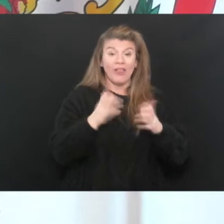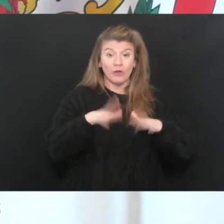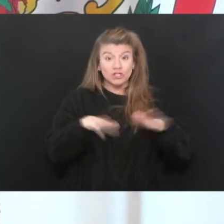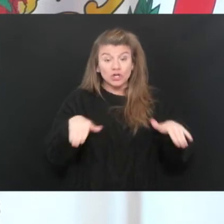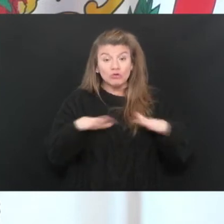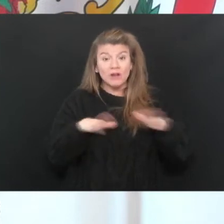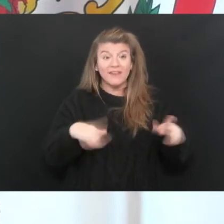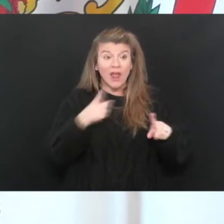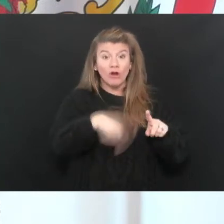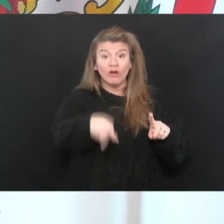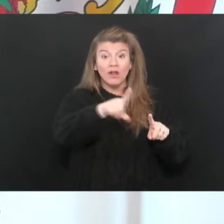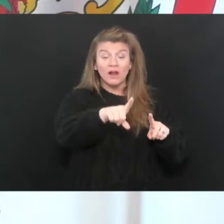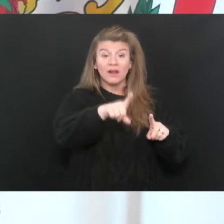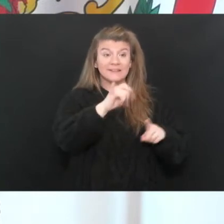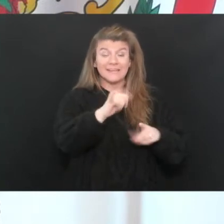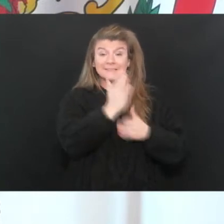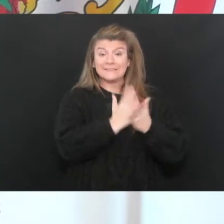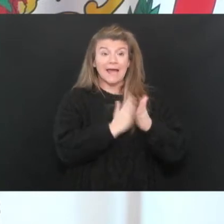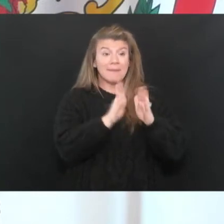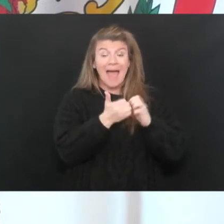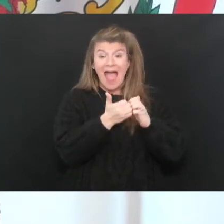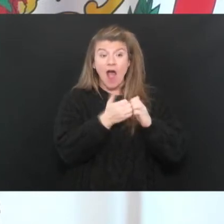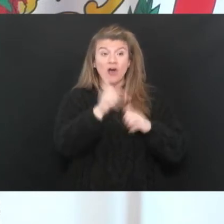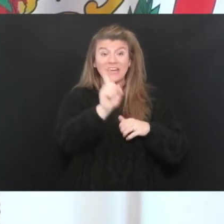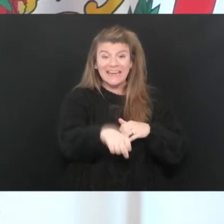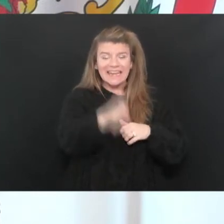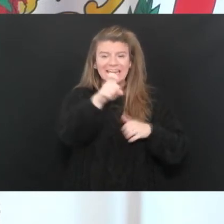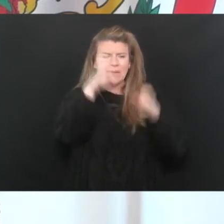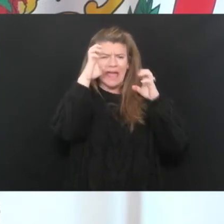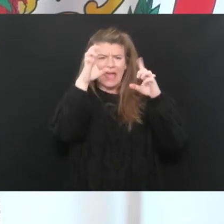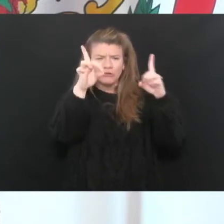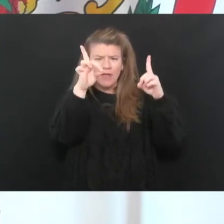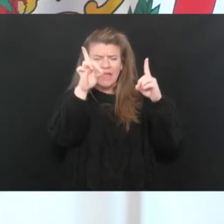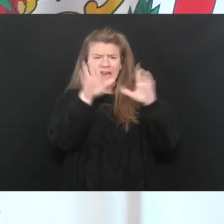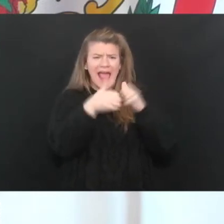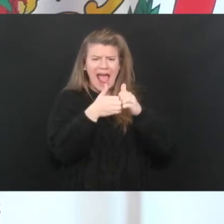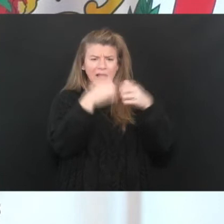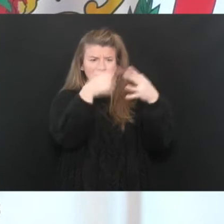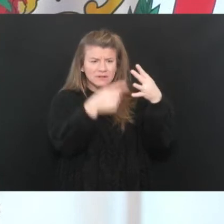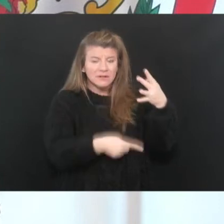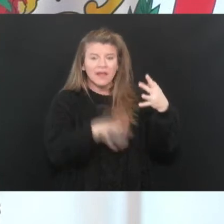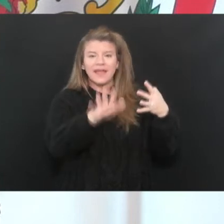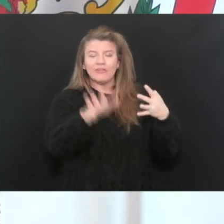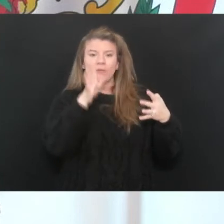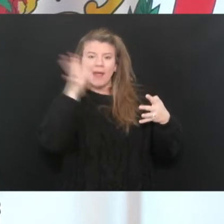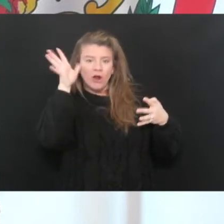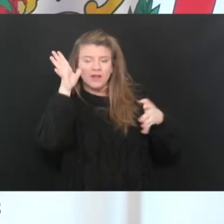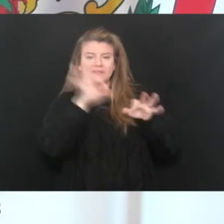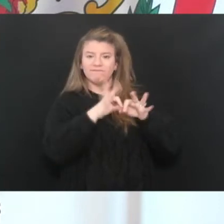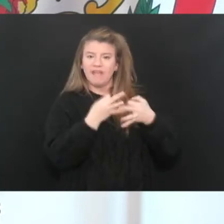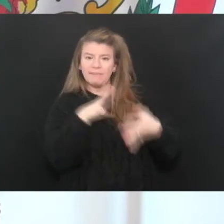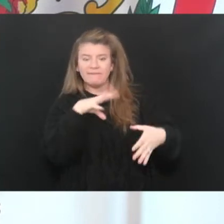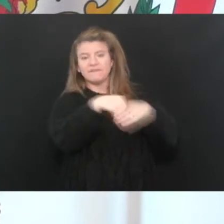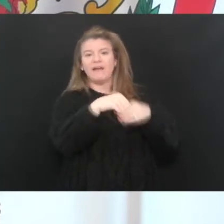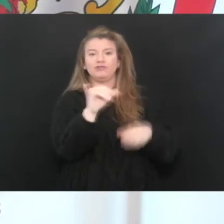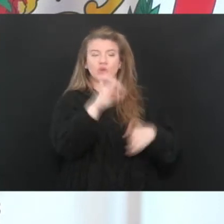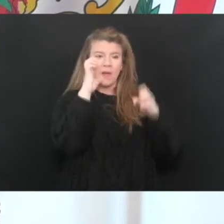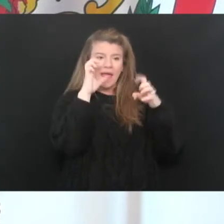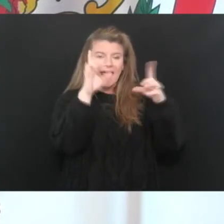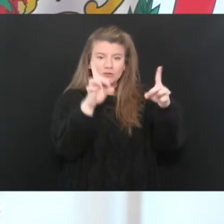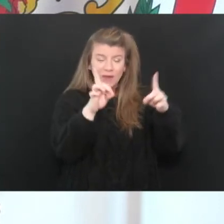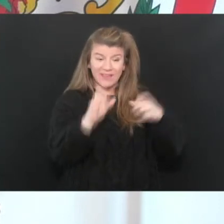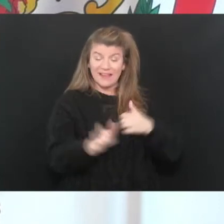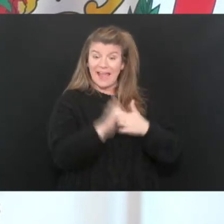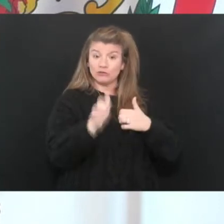that absolutely some way need to be educated better, and their parents and loved ones need to be educated better about the